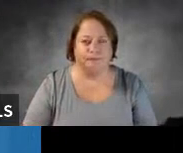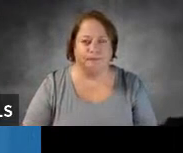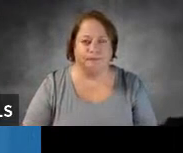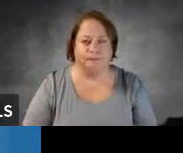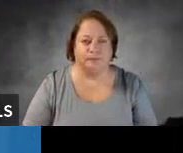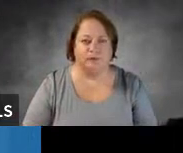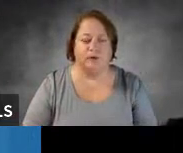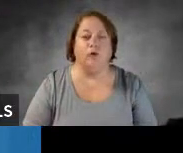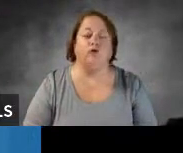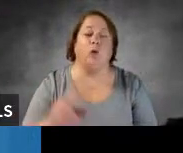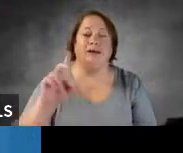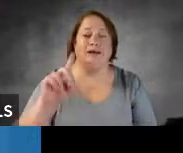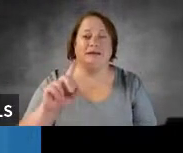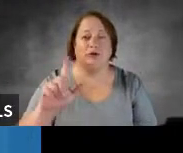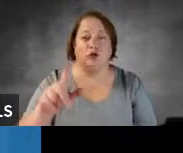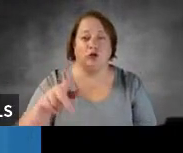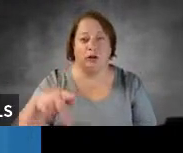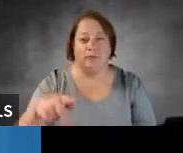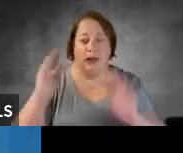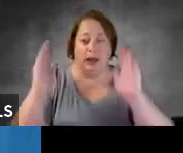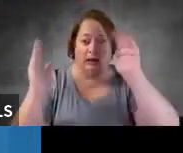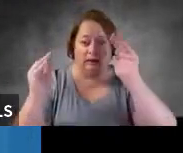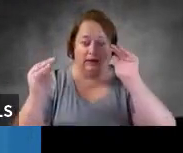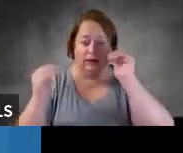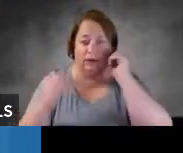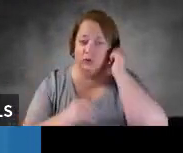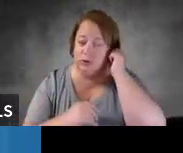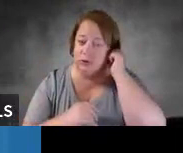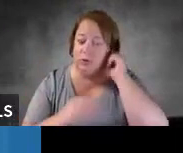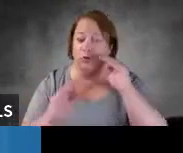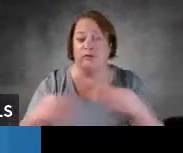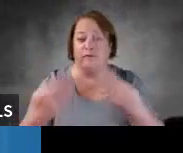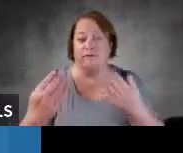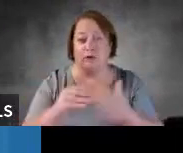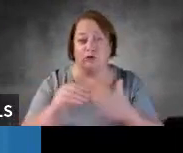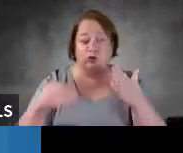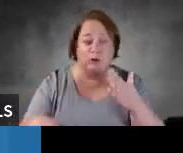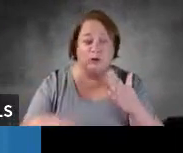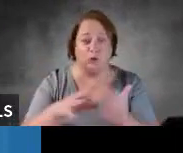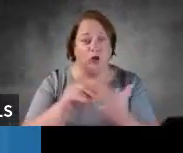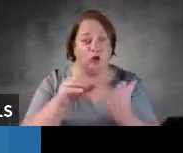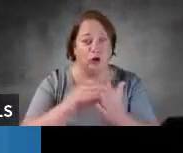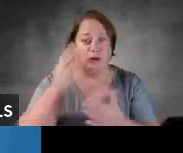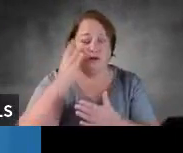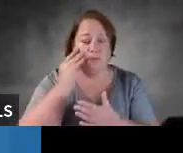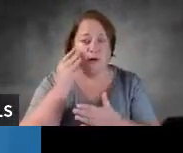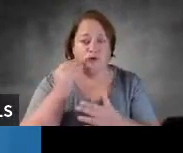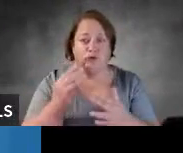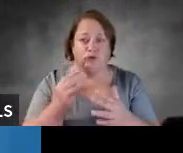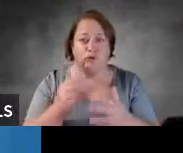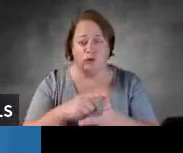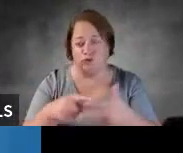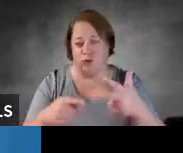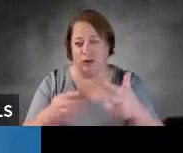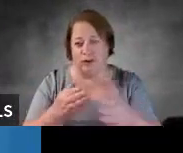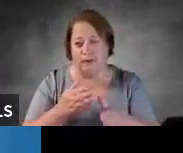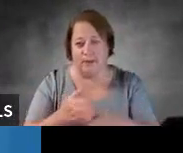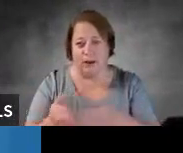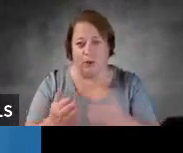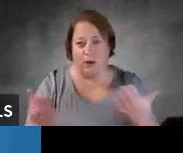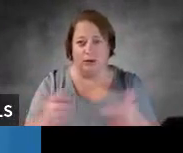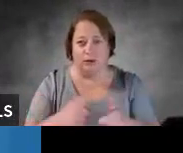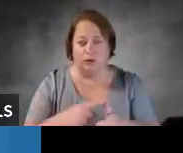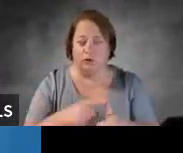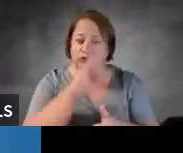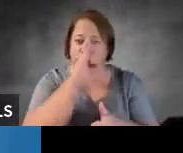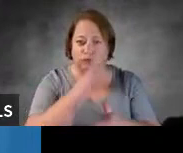So distance learning plan expectations. So we provide students with learning experiences through really three main elements. So first is